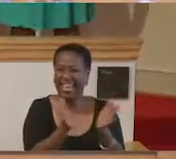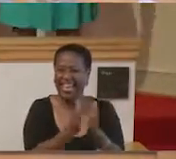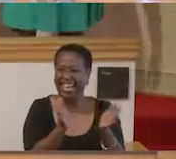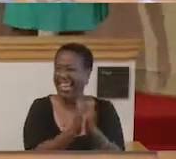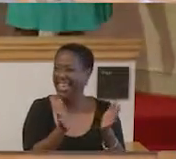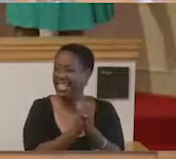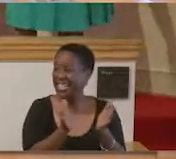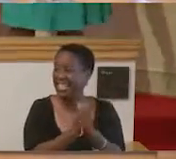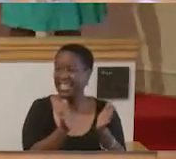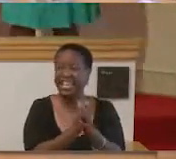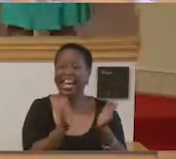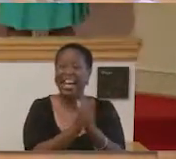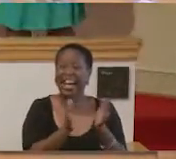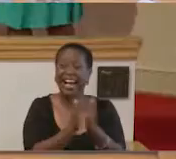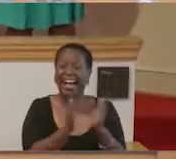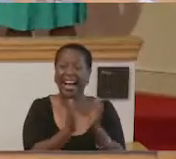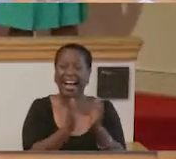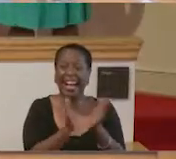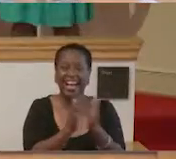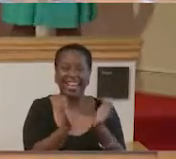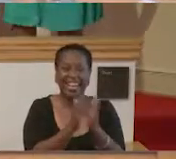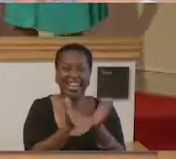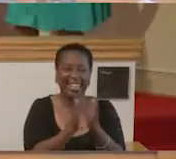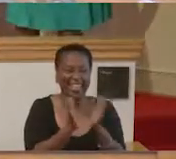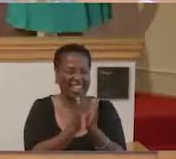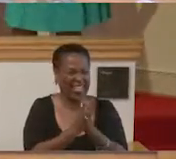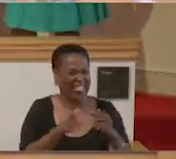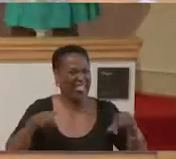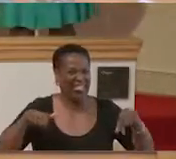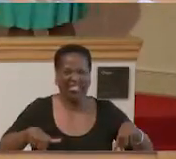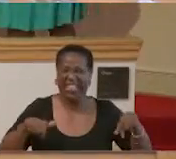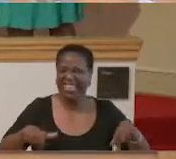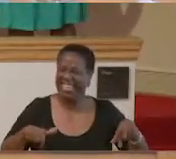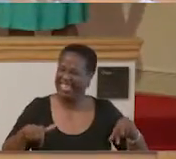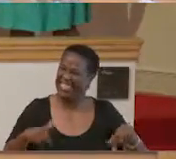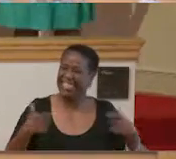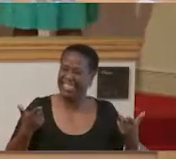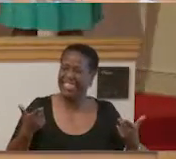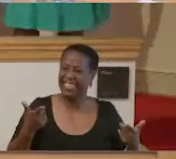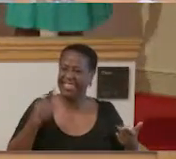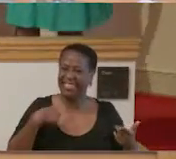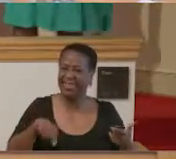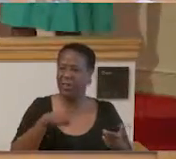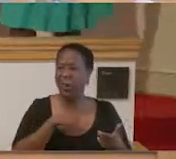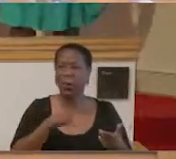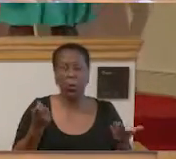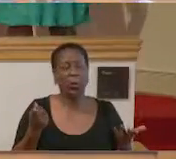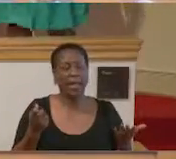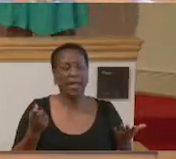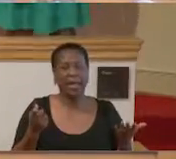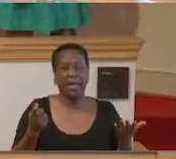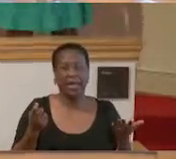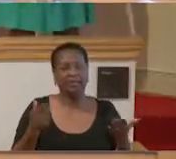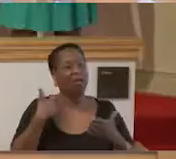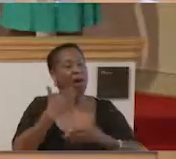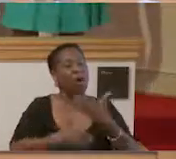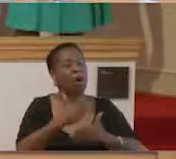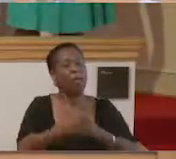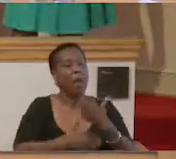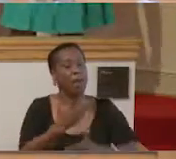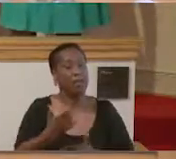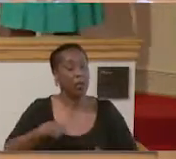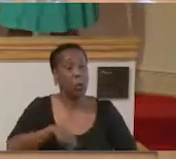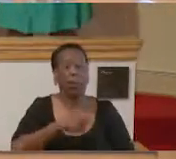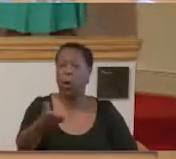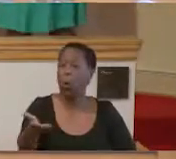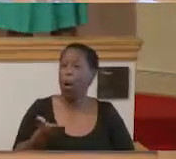Be aware that this is not just a one-time extension of welcome, but it is an ongoing process. Well, you are welcome